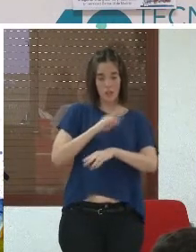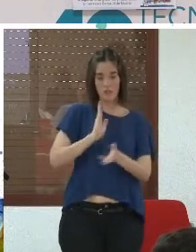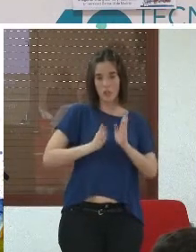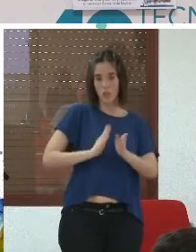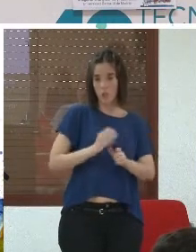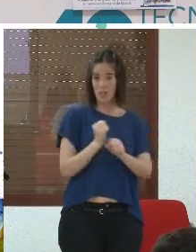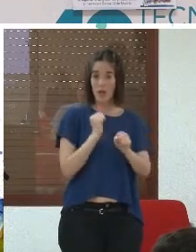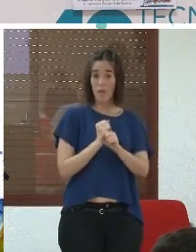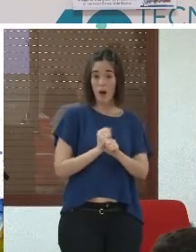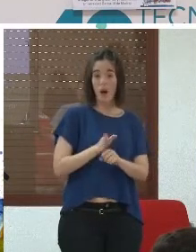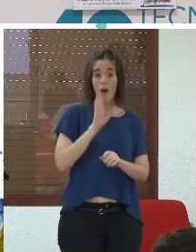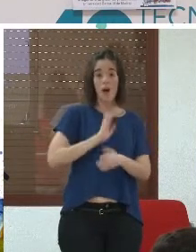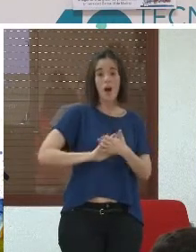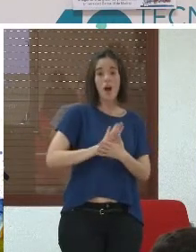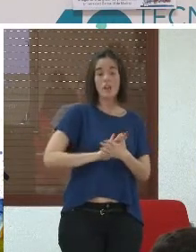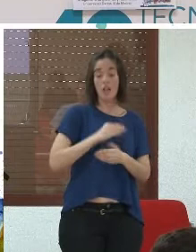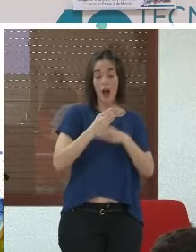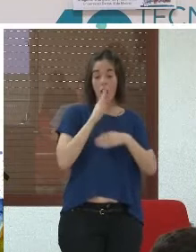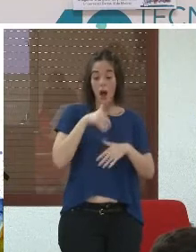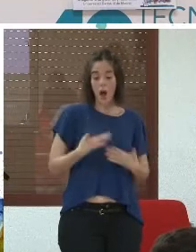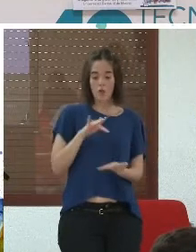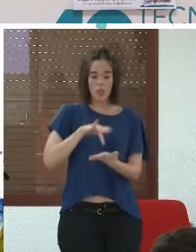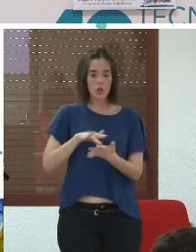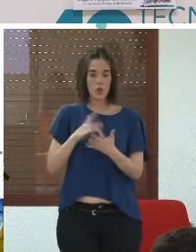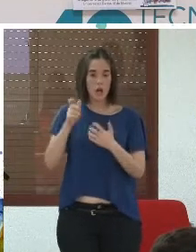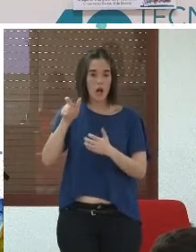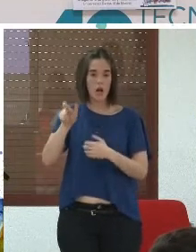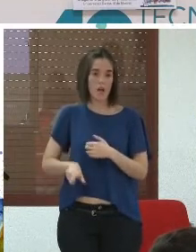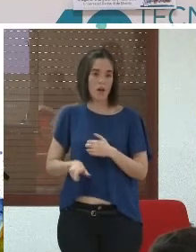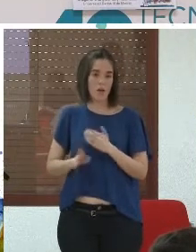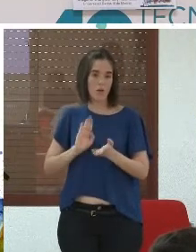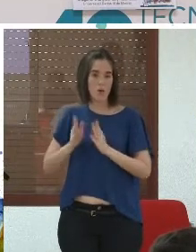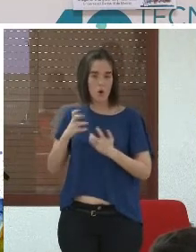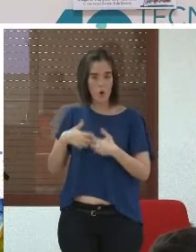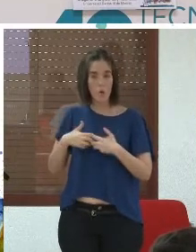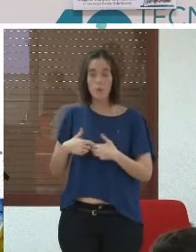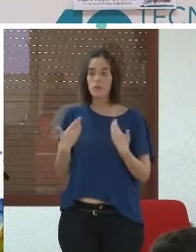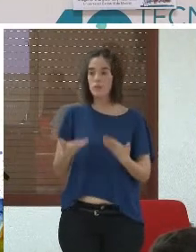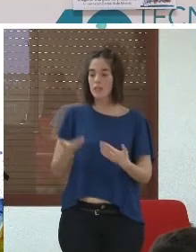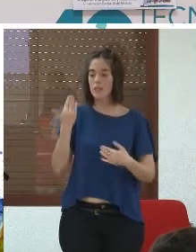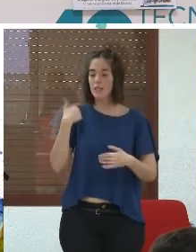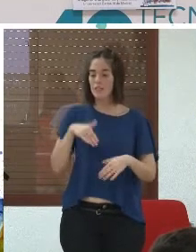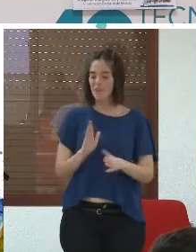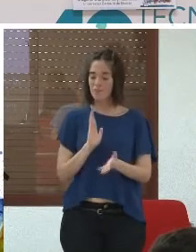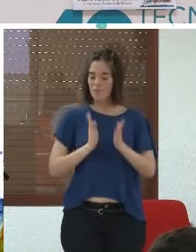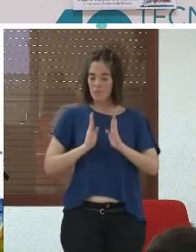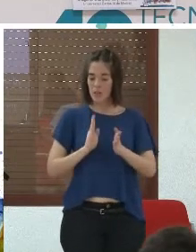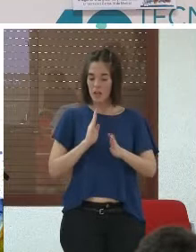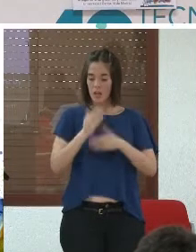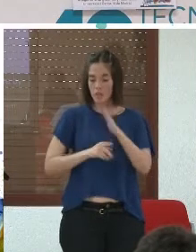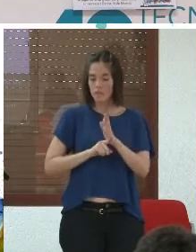carried out by the physical therapist was now done by the robot itself. So we can